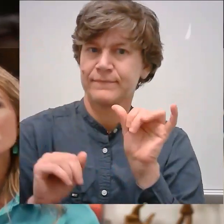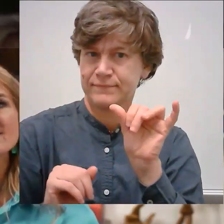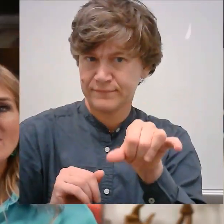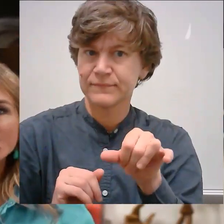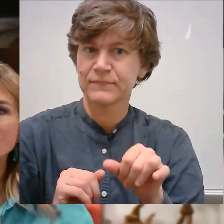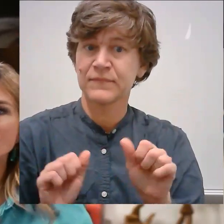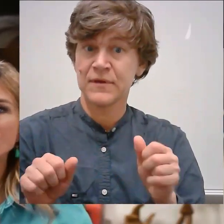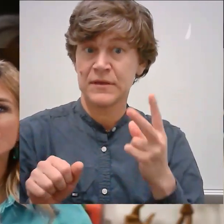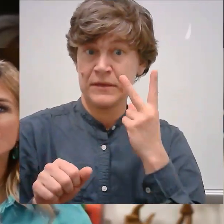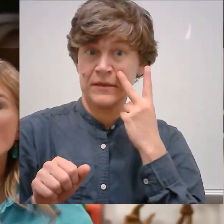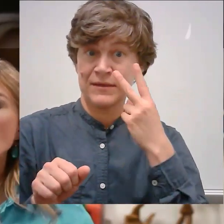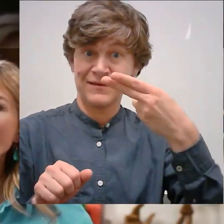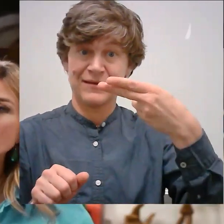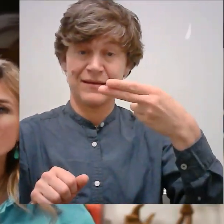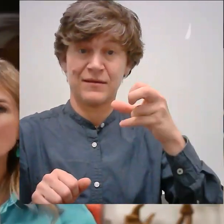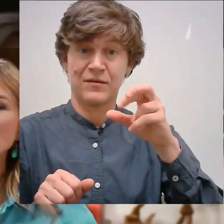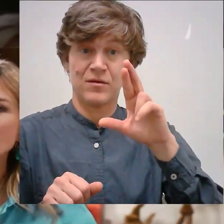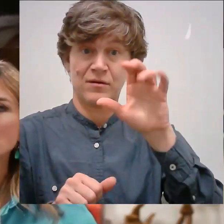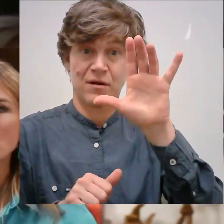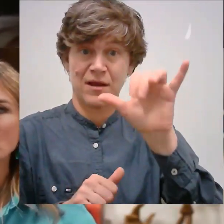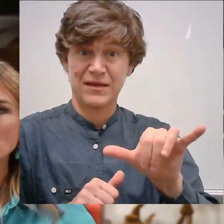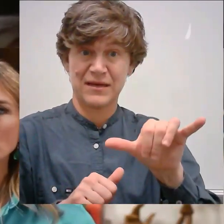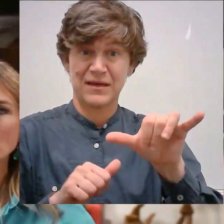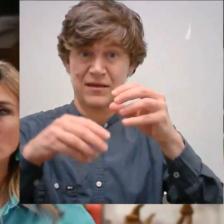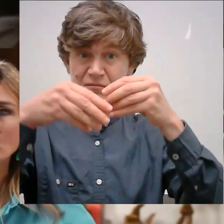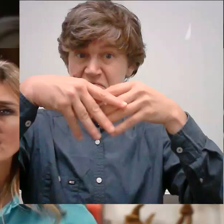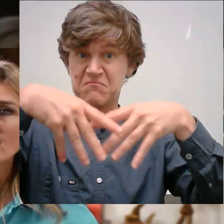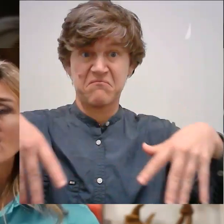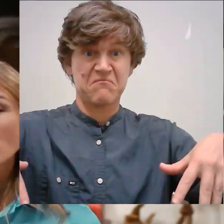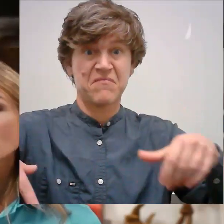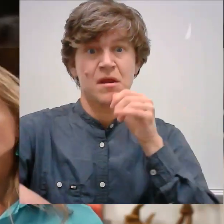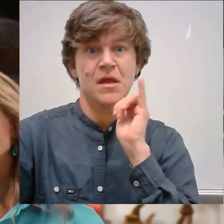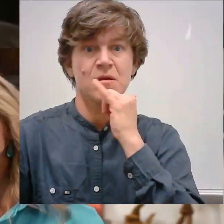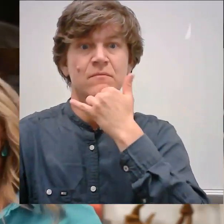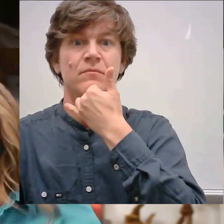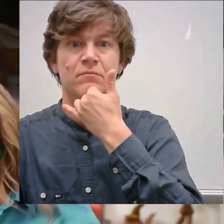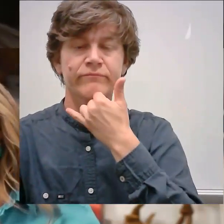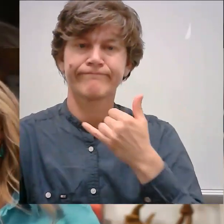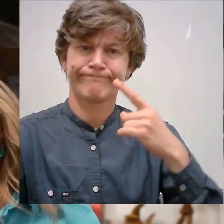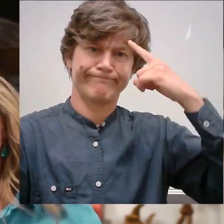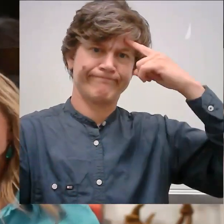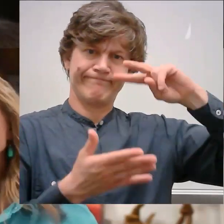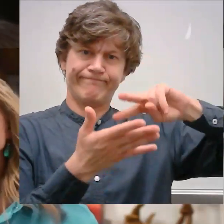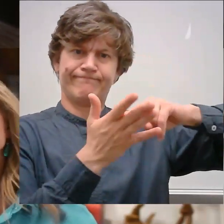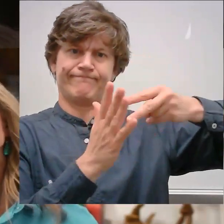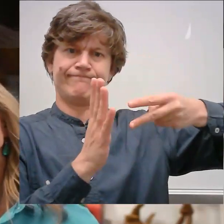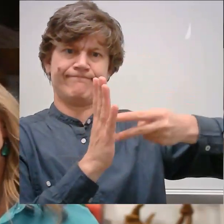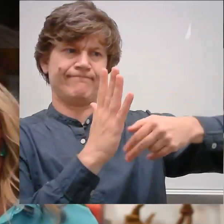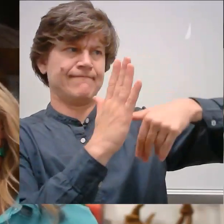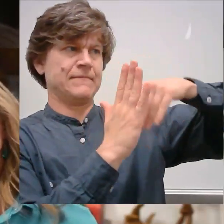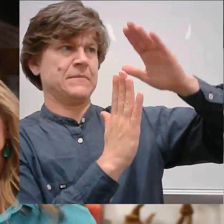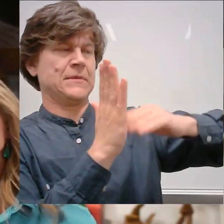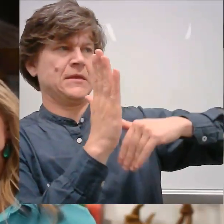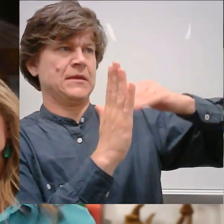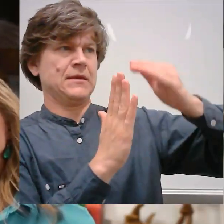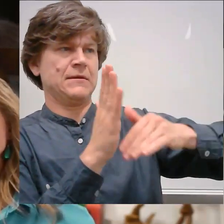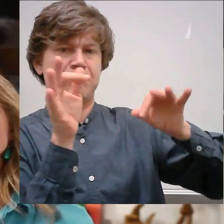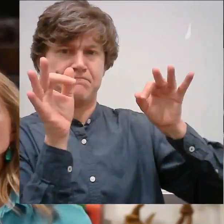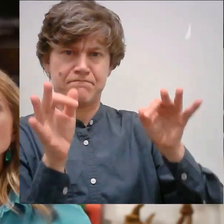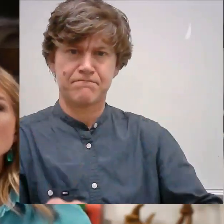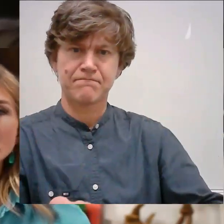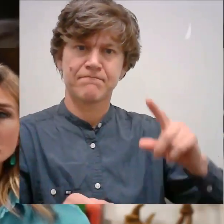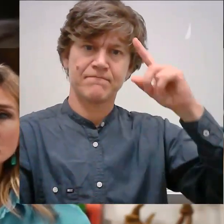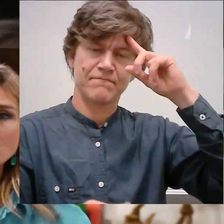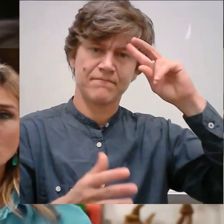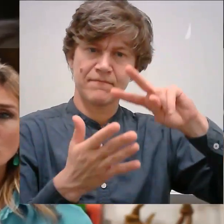hierarchy is not accidental, but well designed by each painter. As visual image makers, knowing where to direct the eye of the viewer